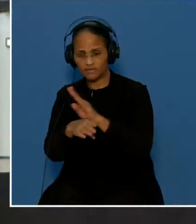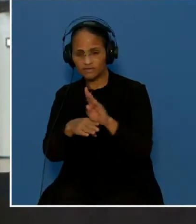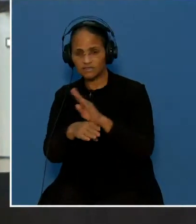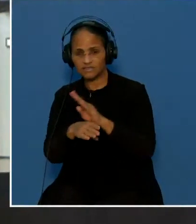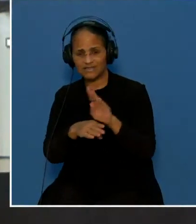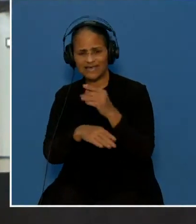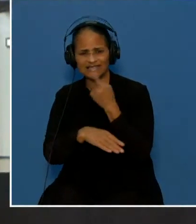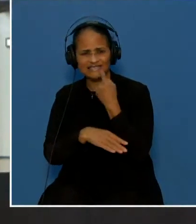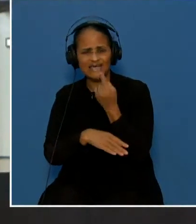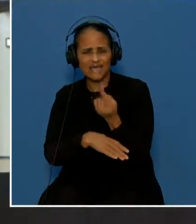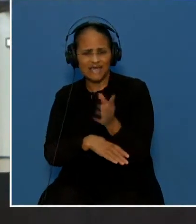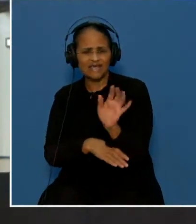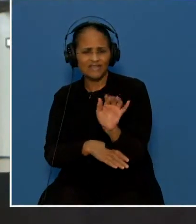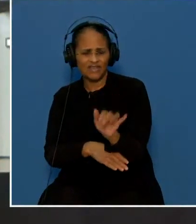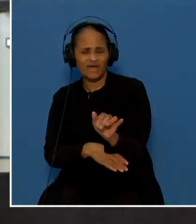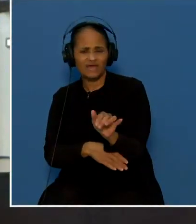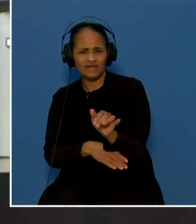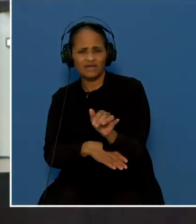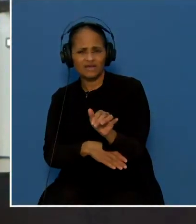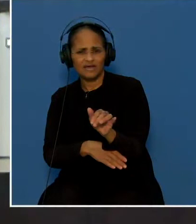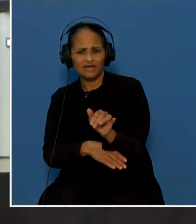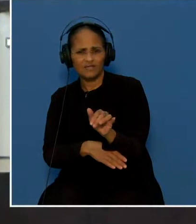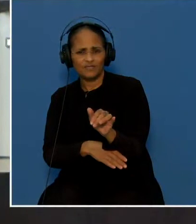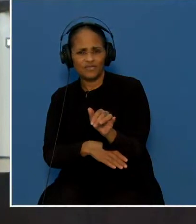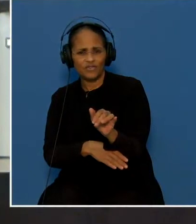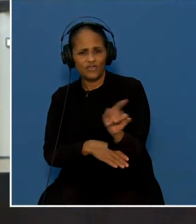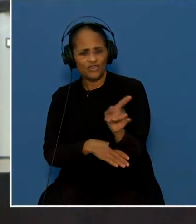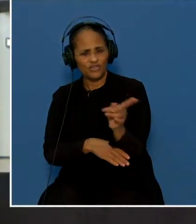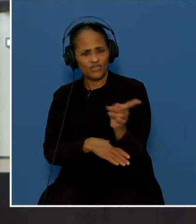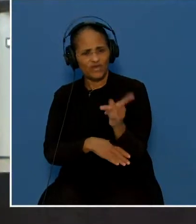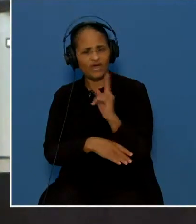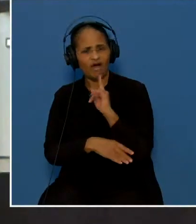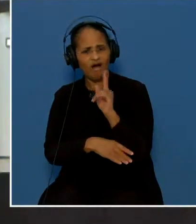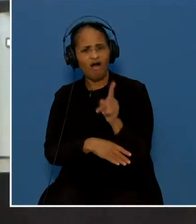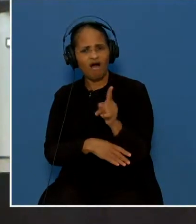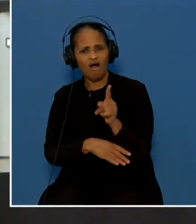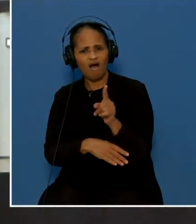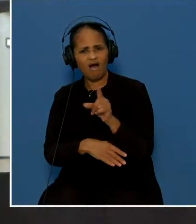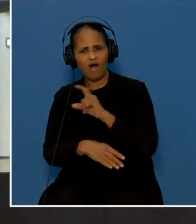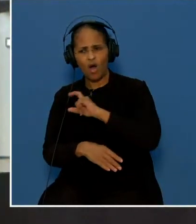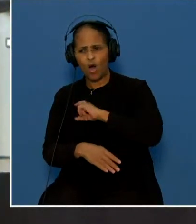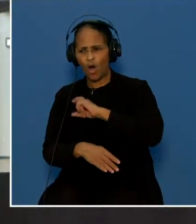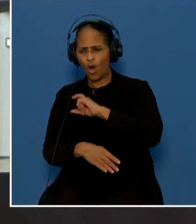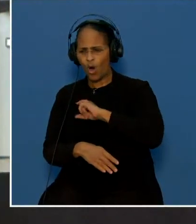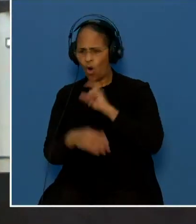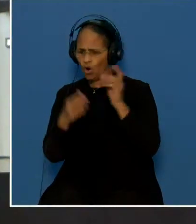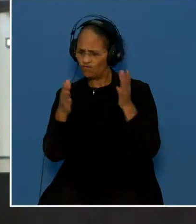and saying that they are consumer affairs enforcement officers.